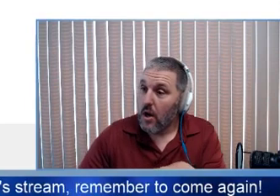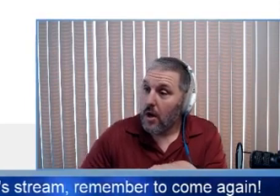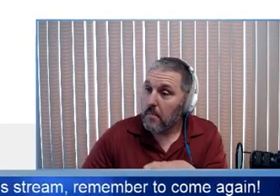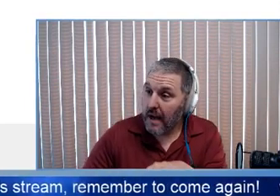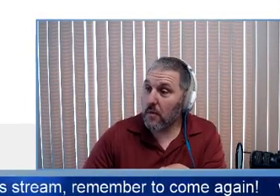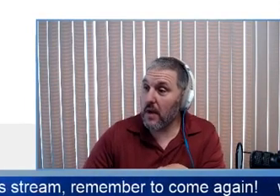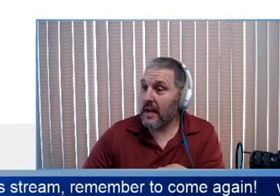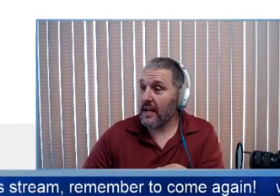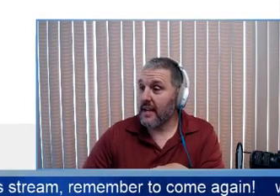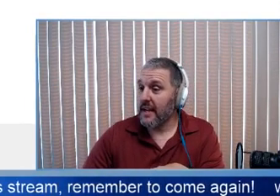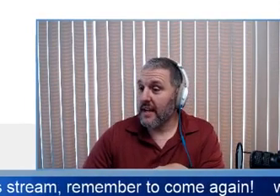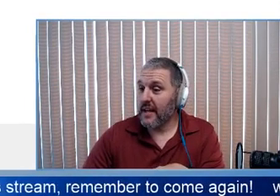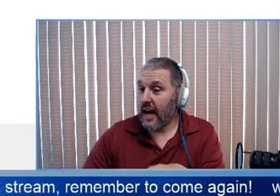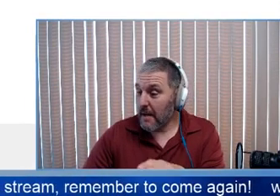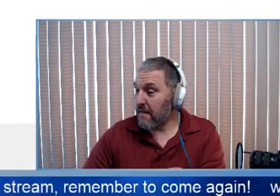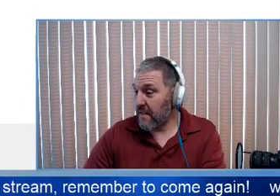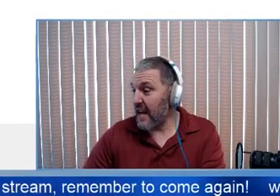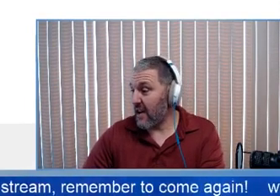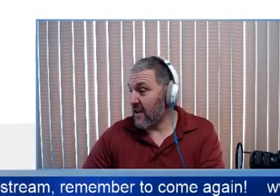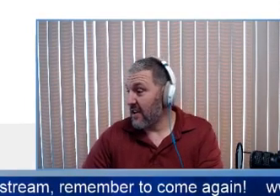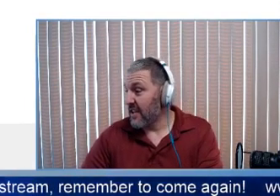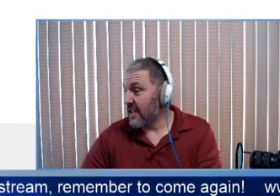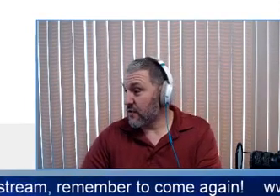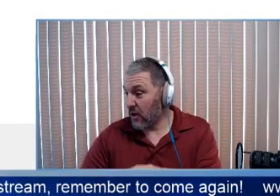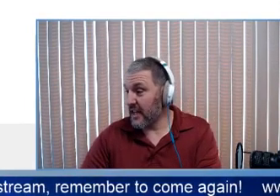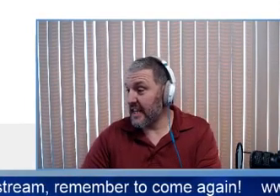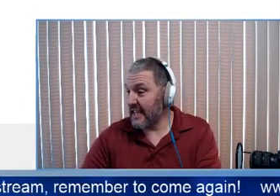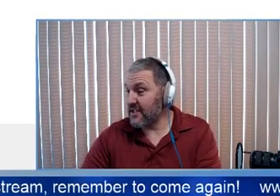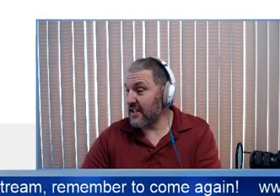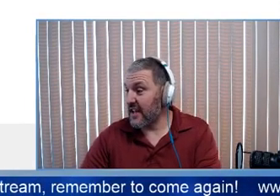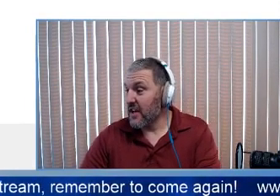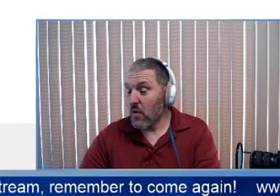Now, by the way, I'm fair because